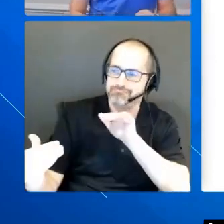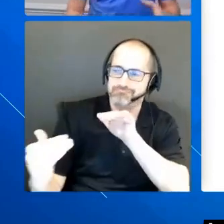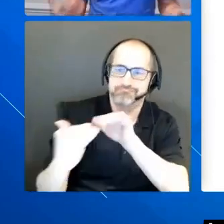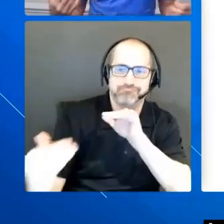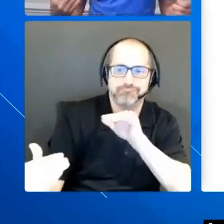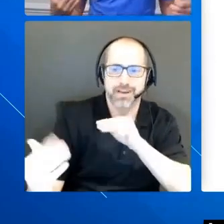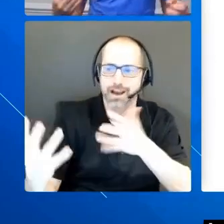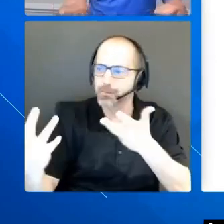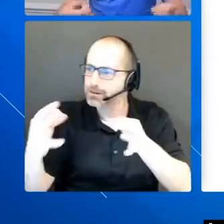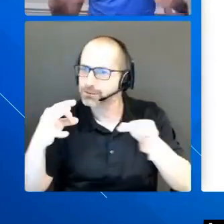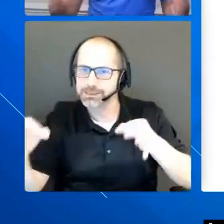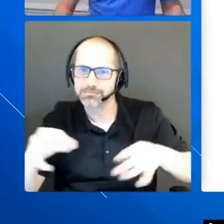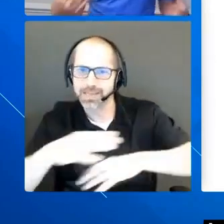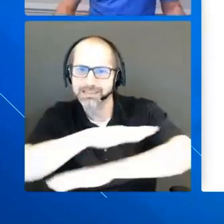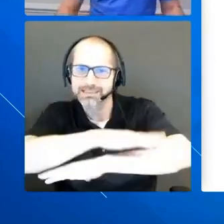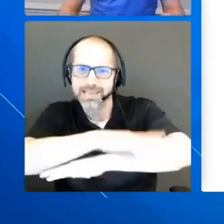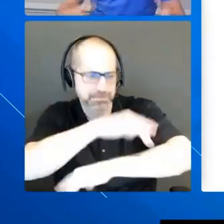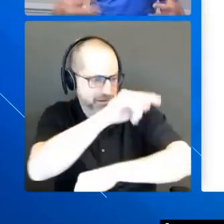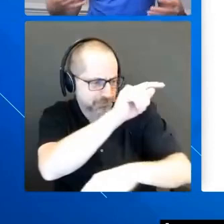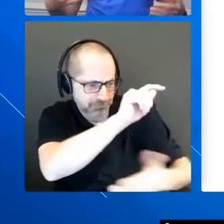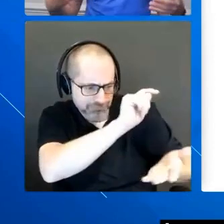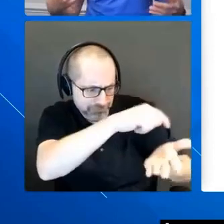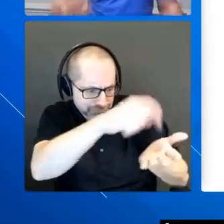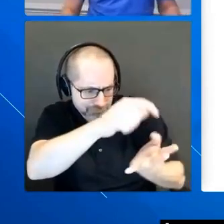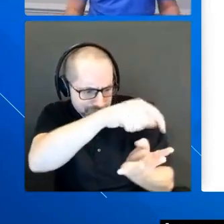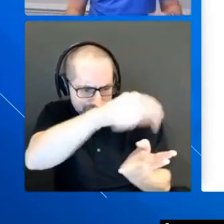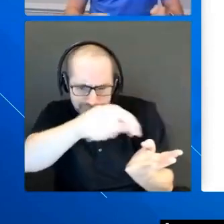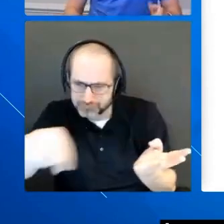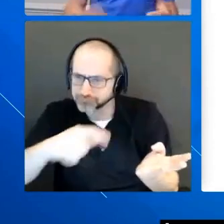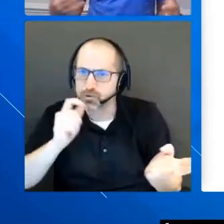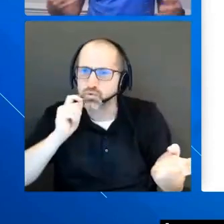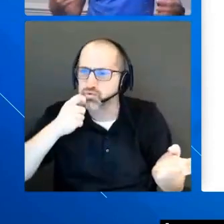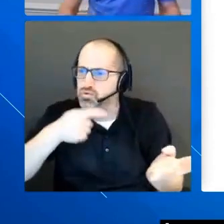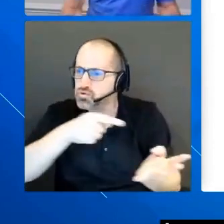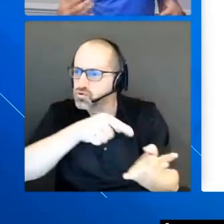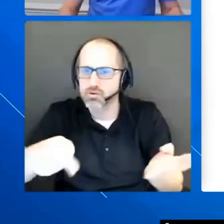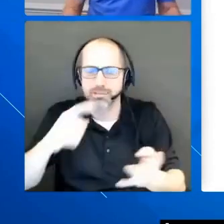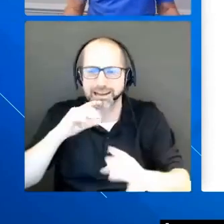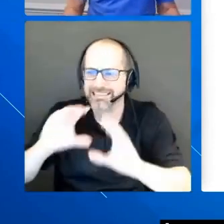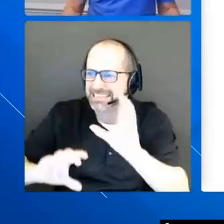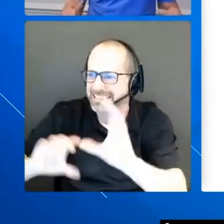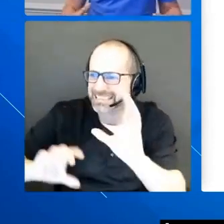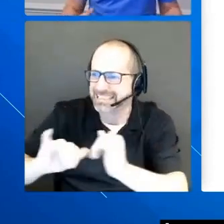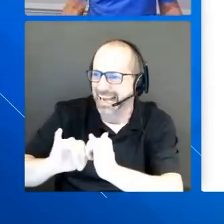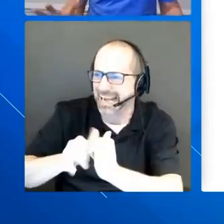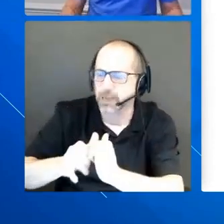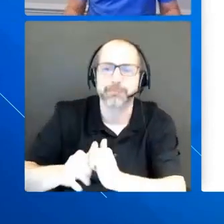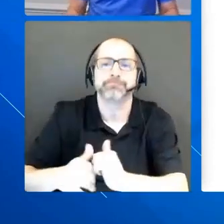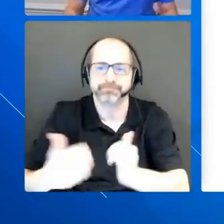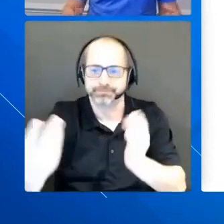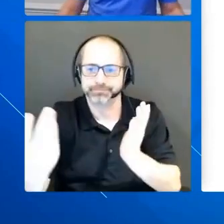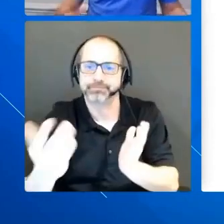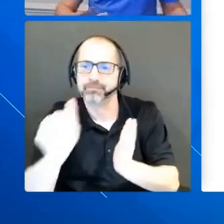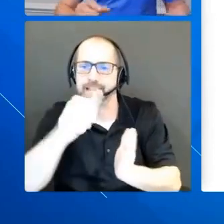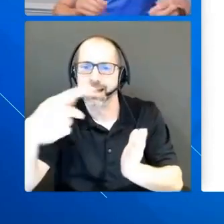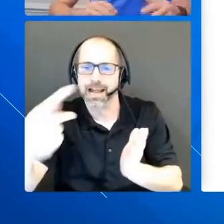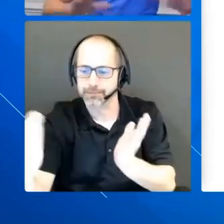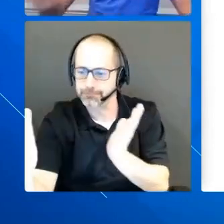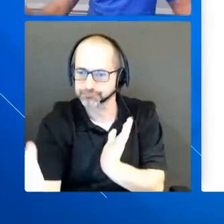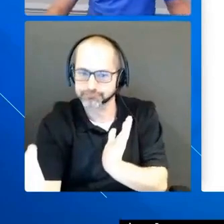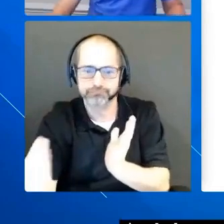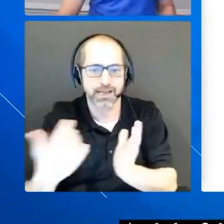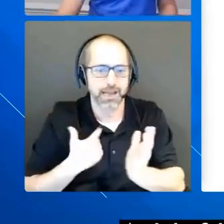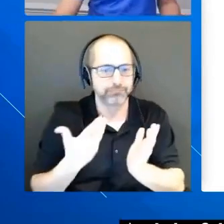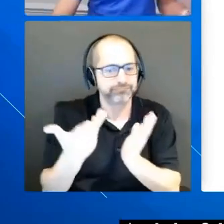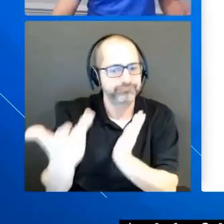have. I was so happy that I was able to communicate to somebody in Japanese. It was awesome. And she